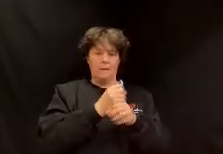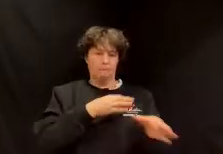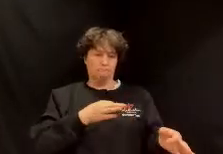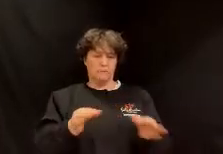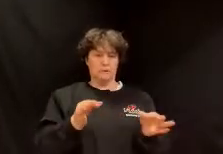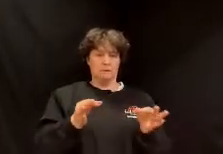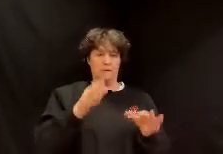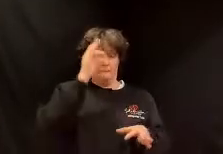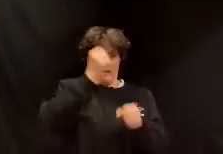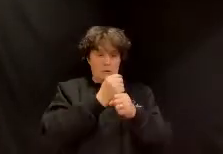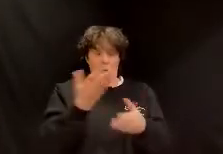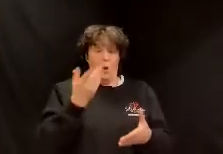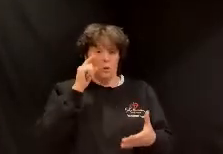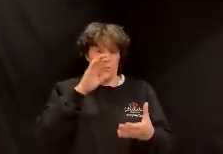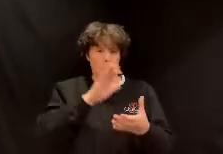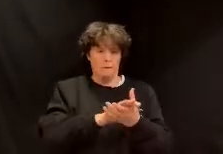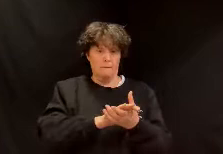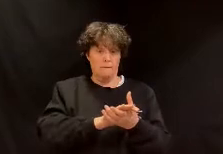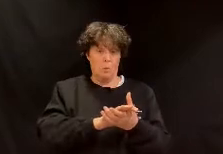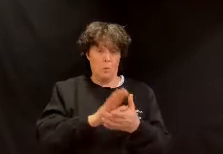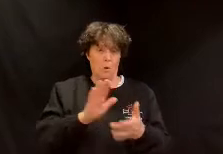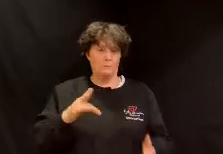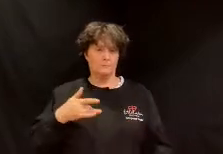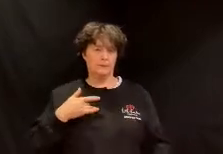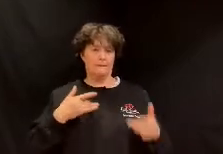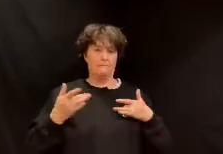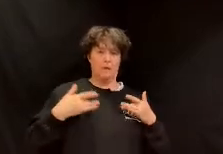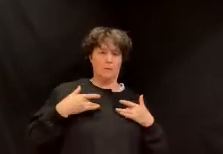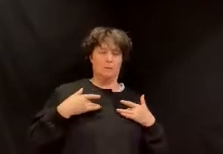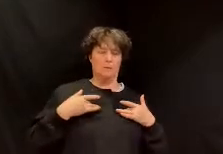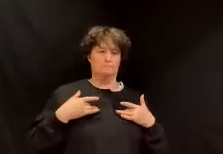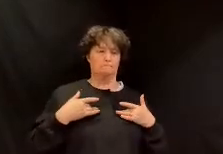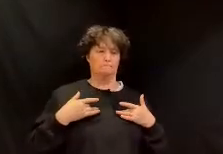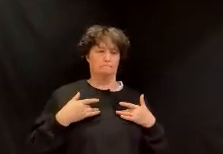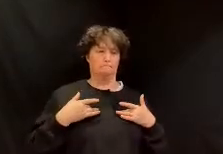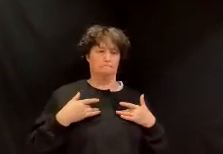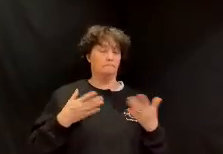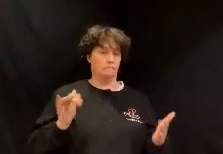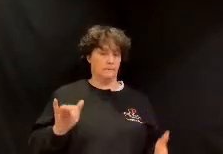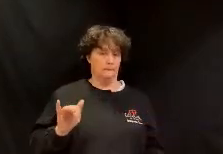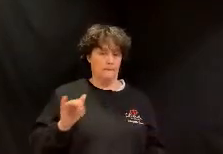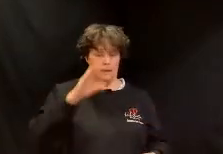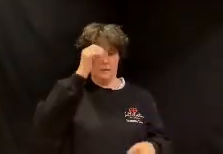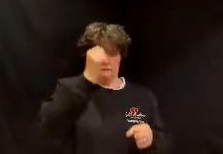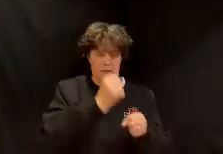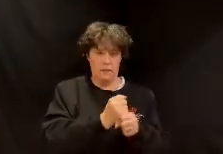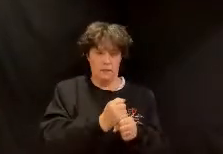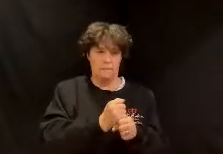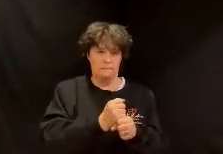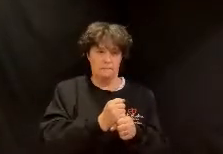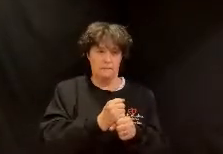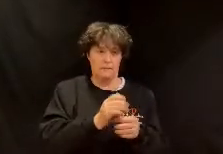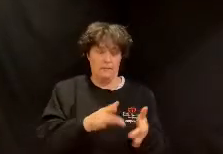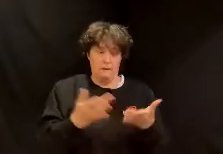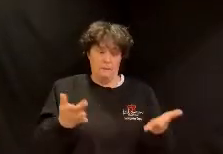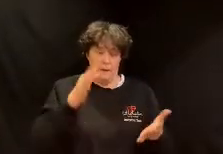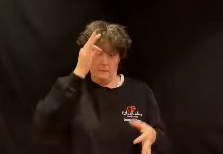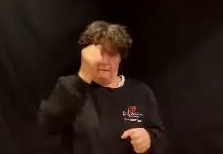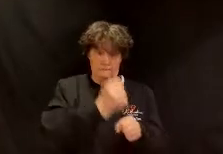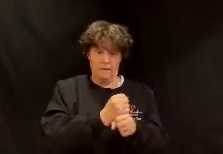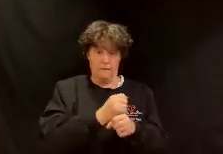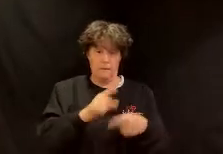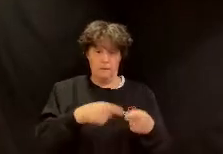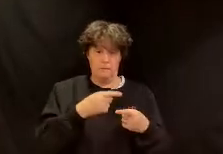what you believe, what you're convinced of, what you're persuaded of, what you're convicted of. Bible faith is